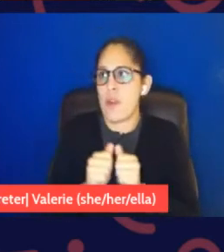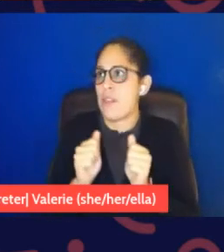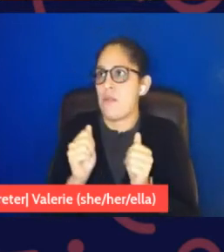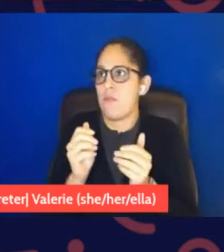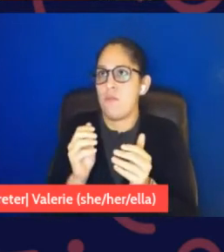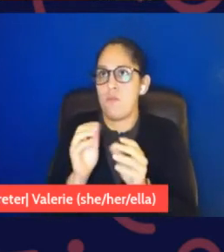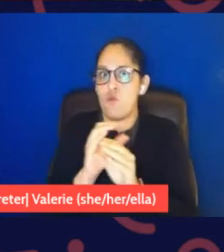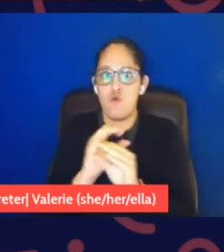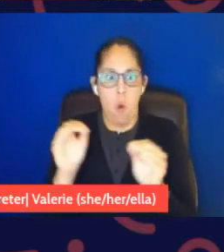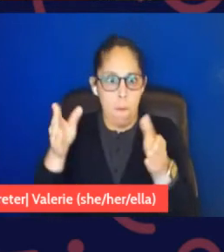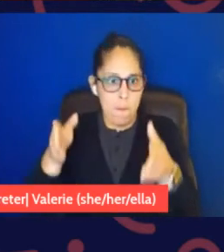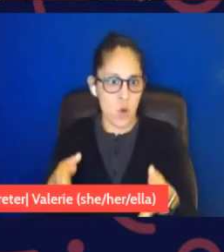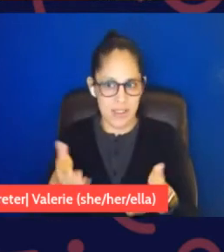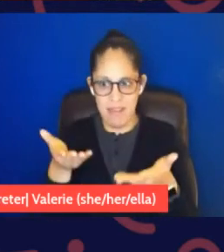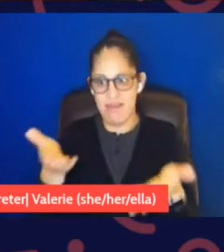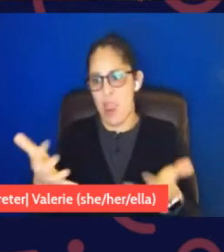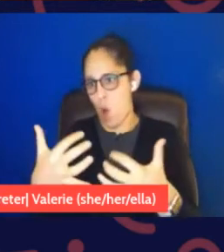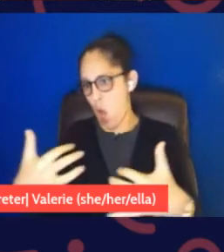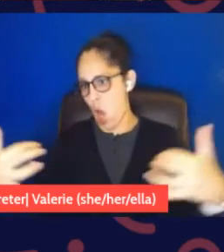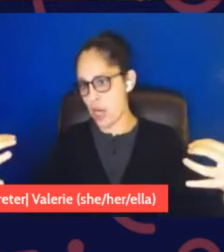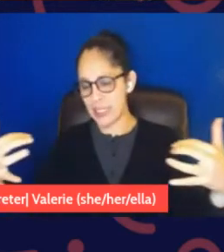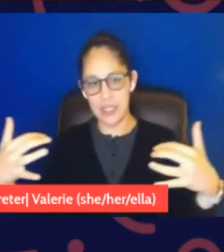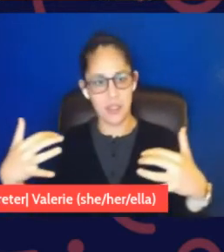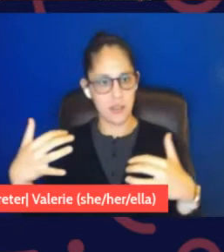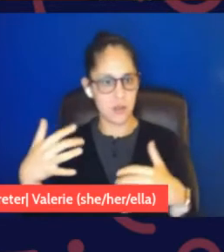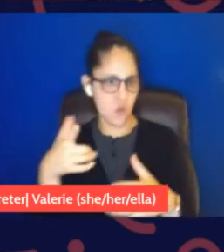audience experiencing our stories.